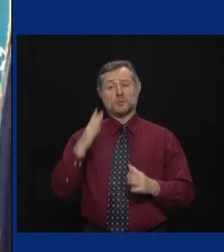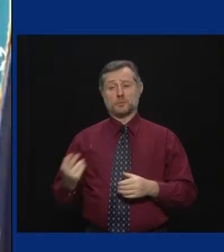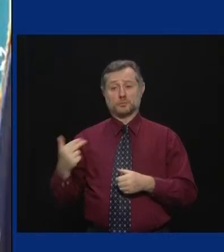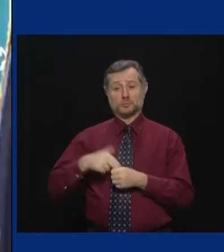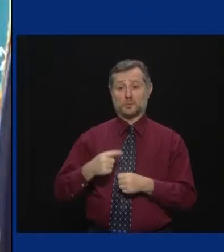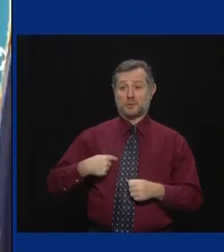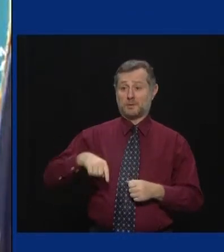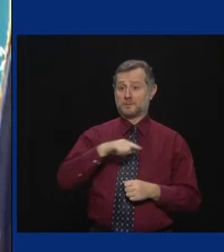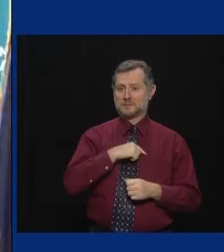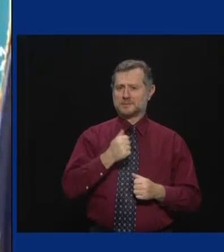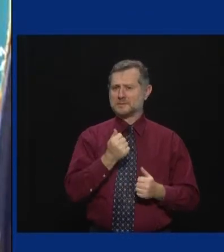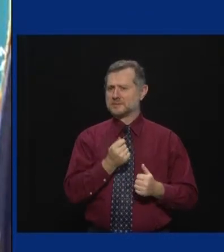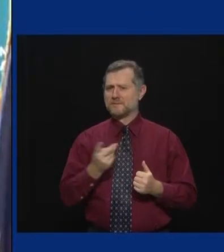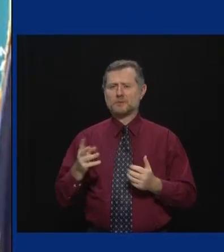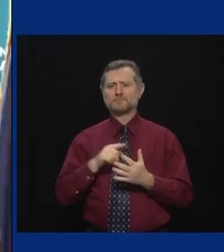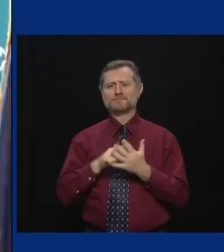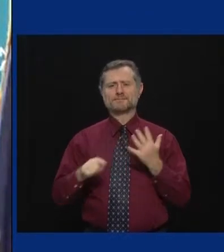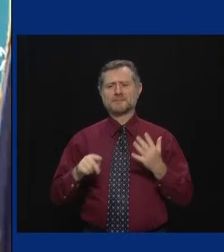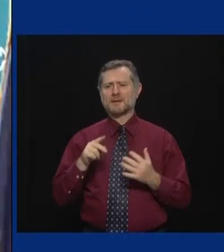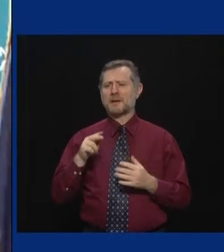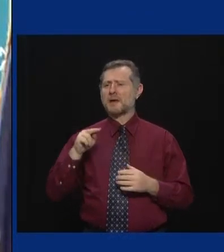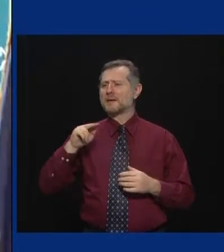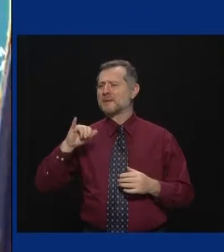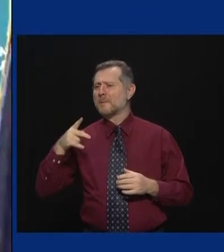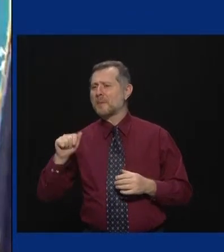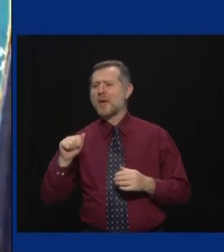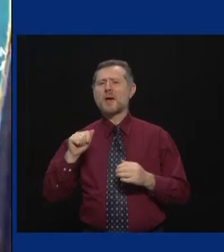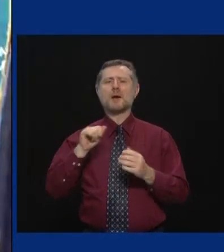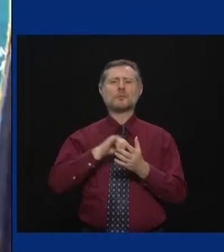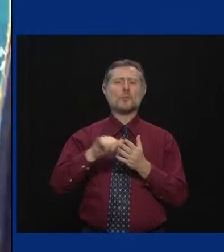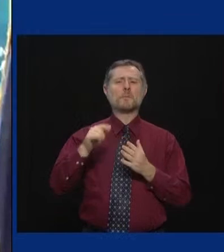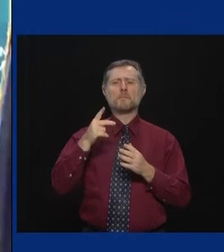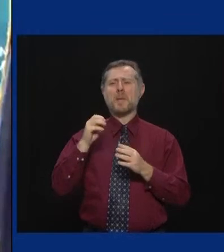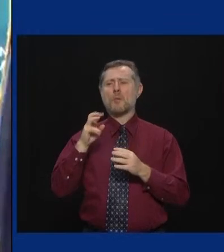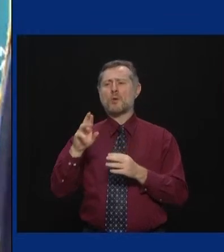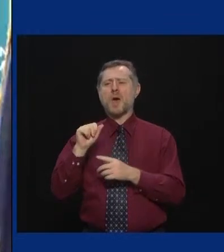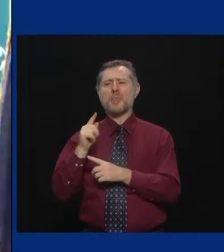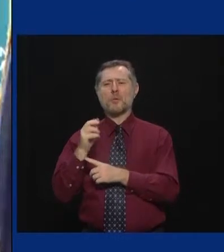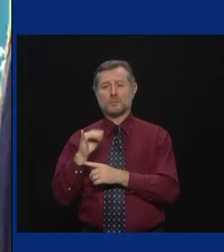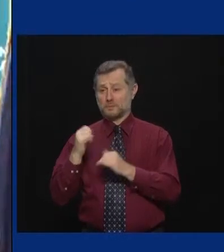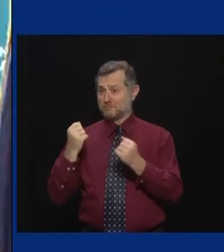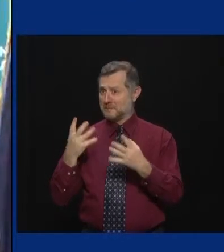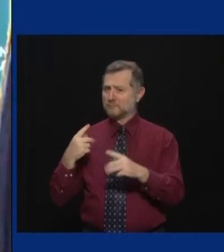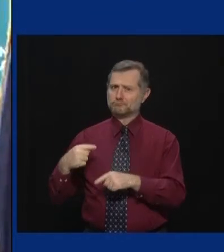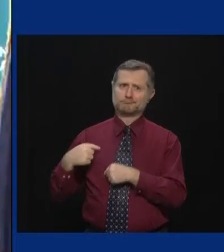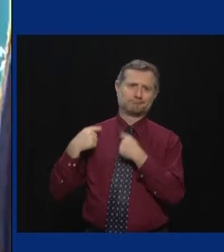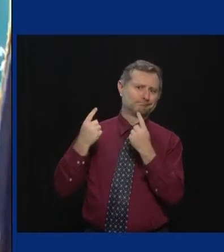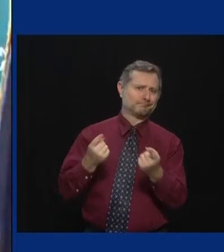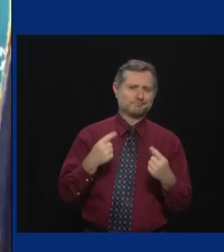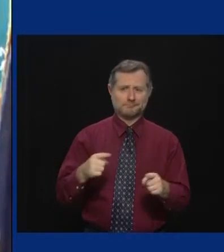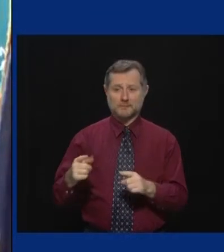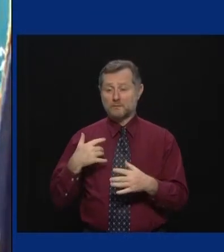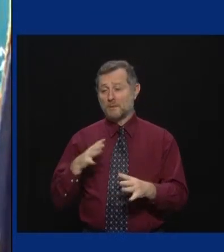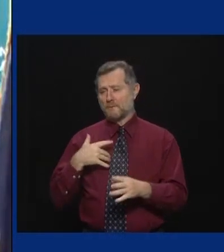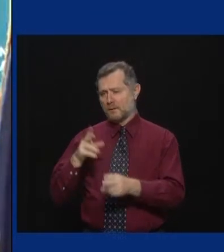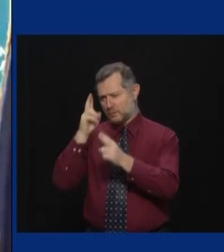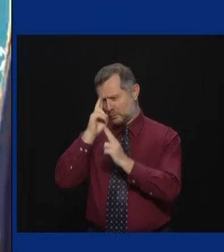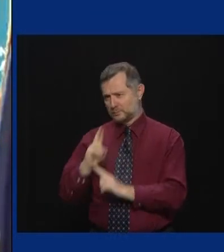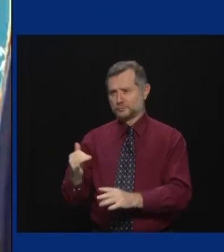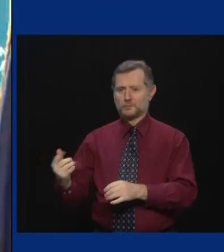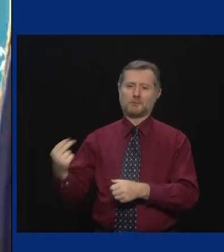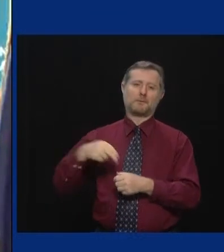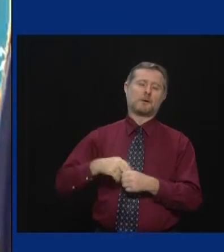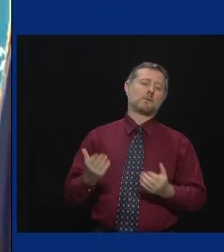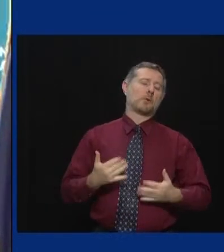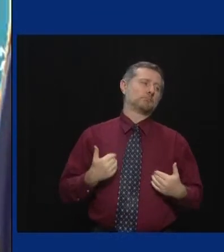very real honor and privilege to have her here today, now as our governor, and for her help to help